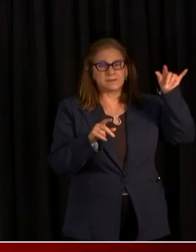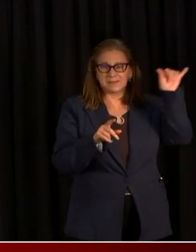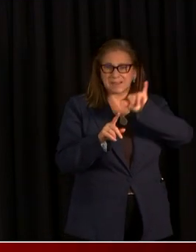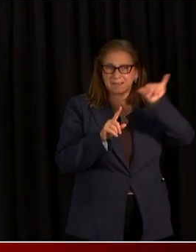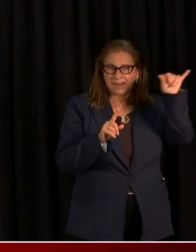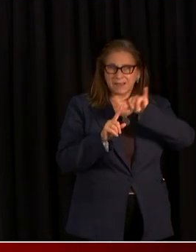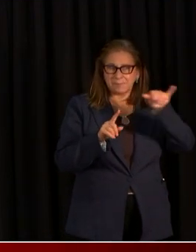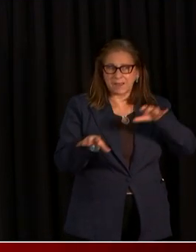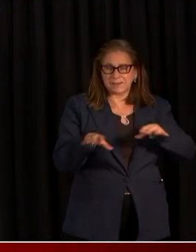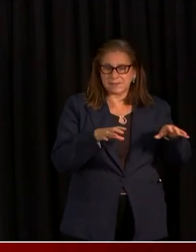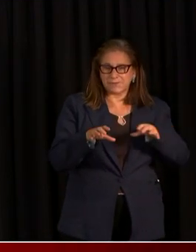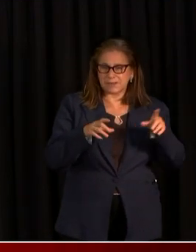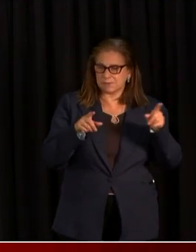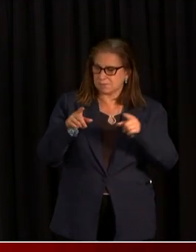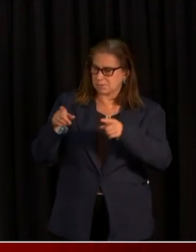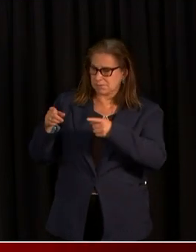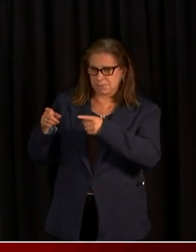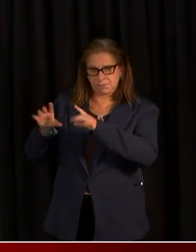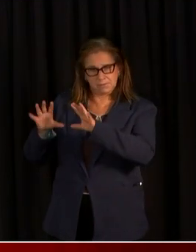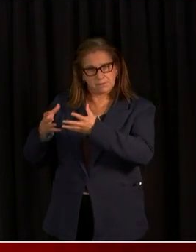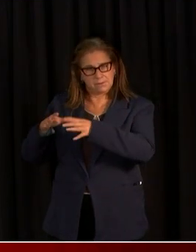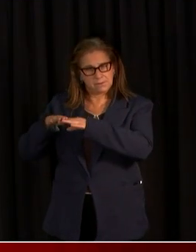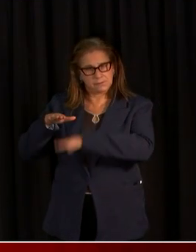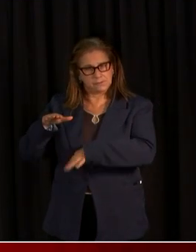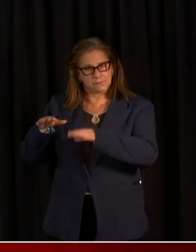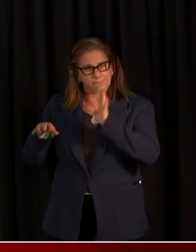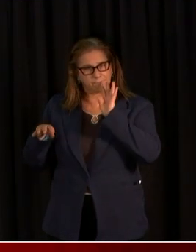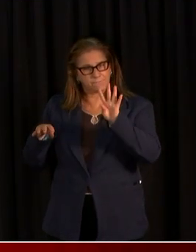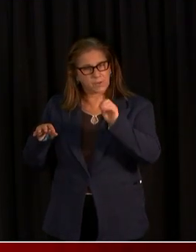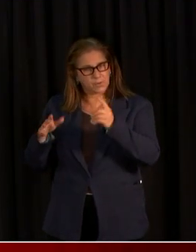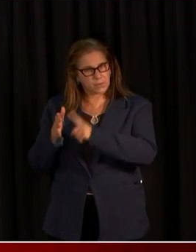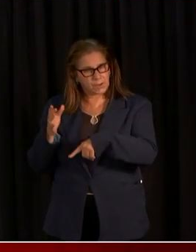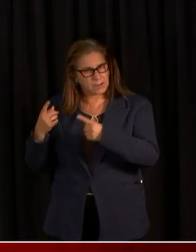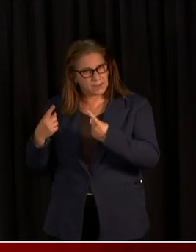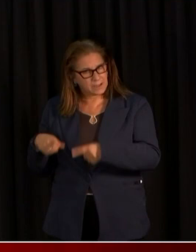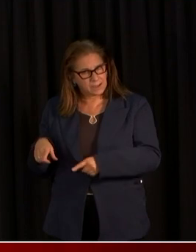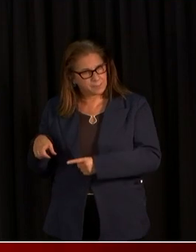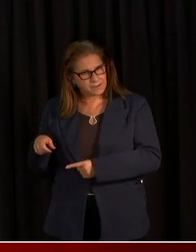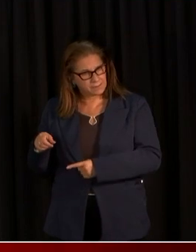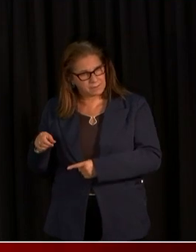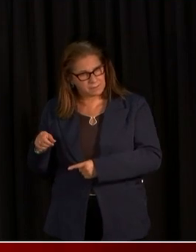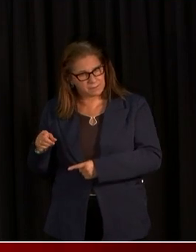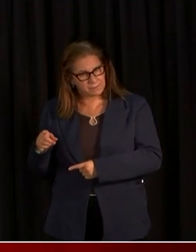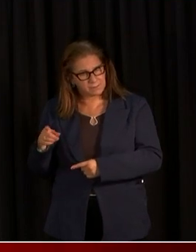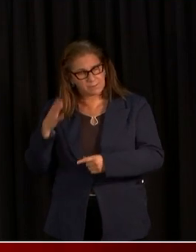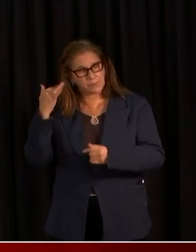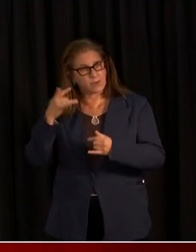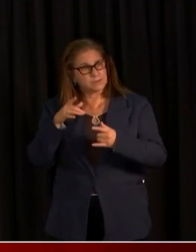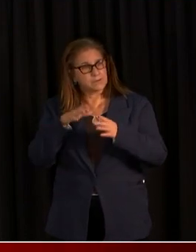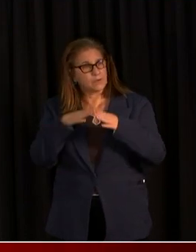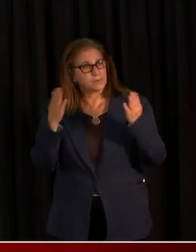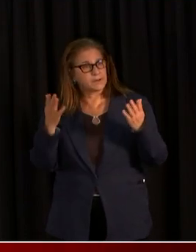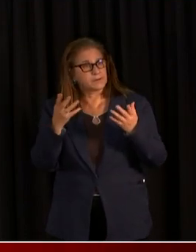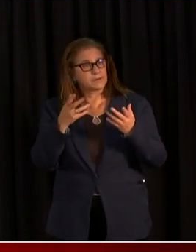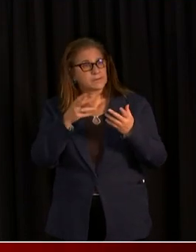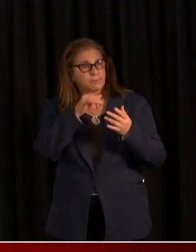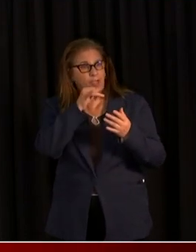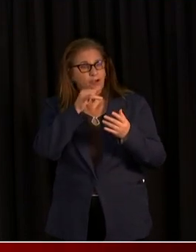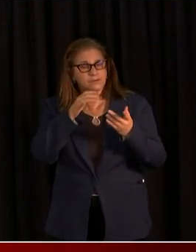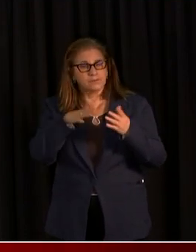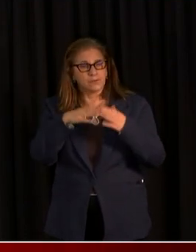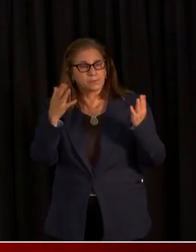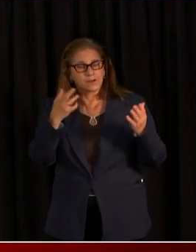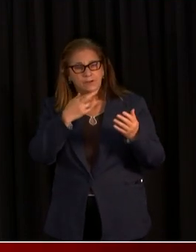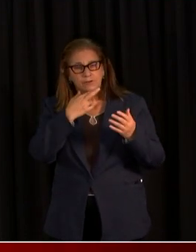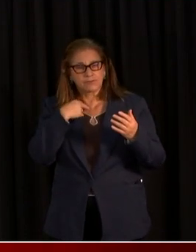signal that maybe phase 2 started too soon, and that maybe opening the bars, opening the restaurants? We haven't